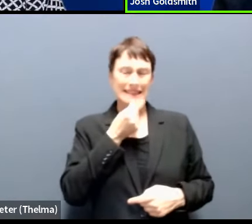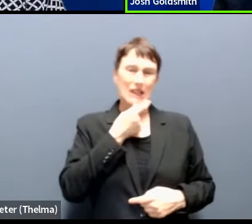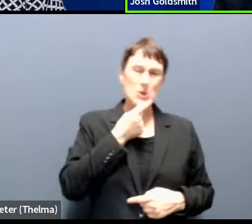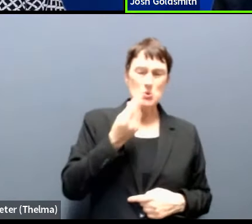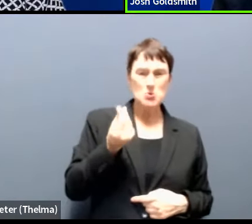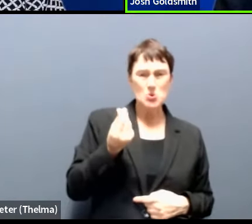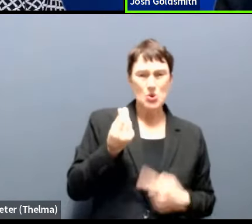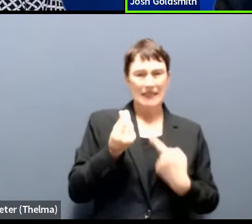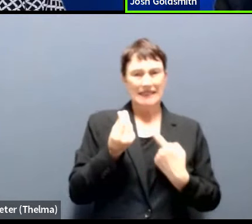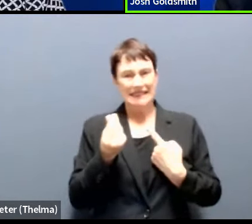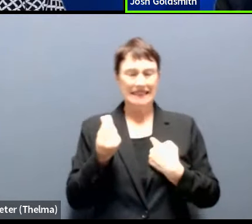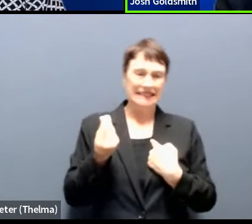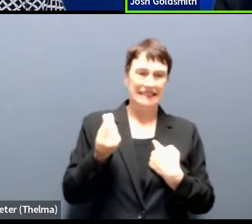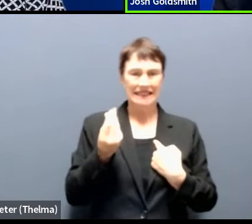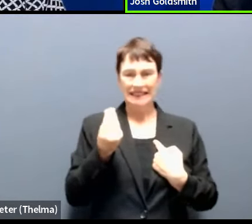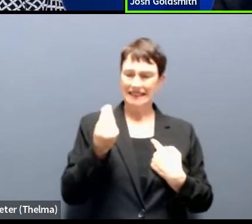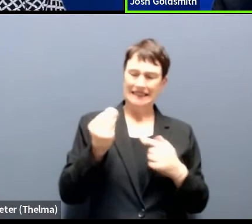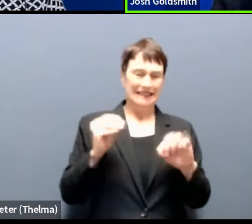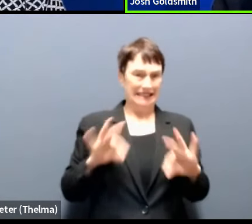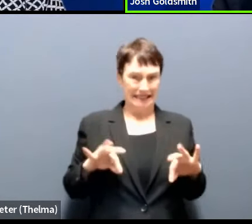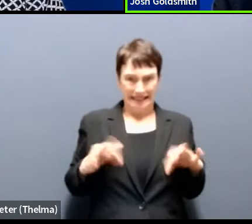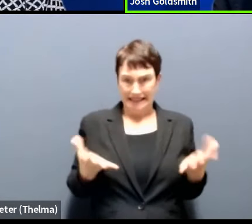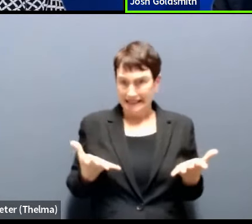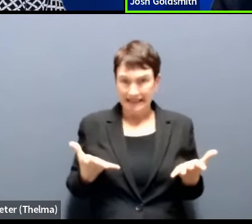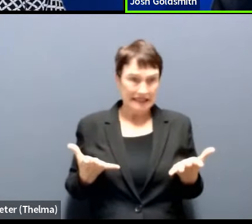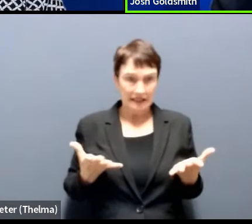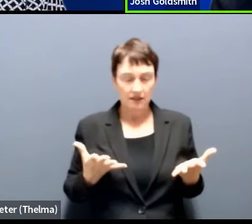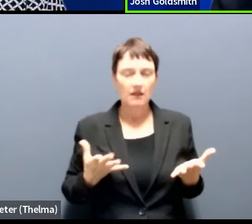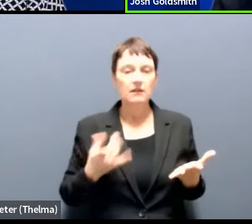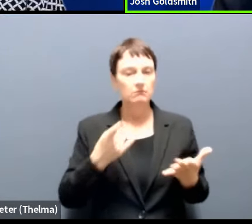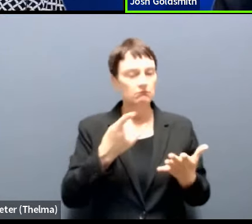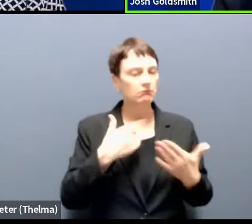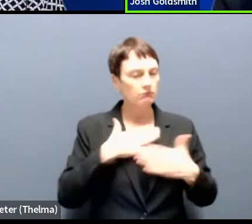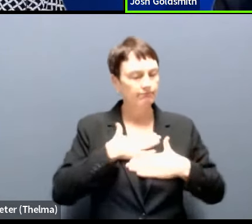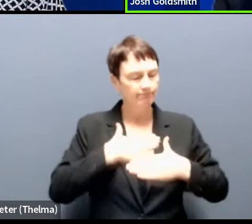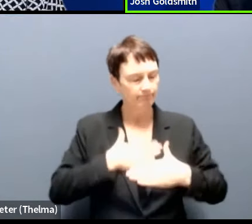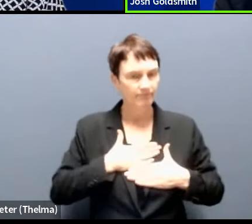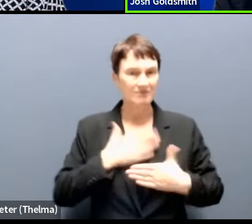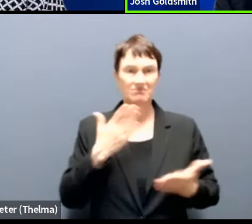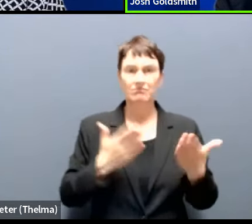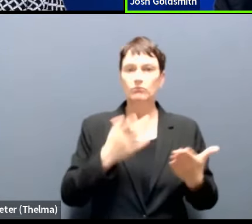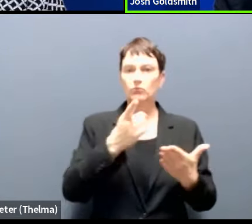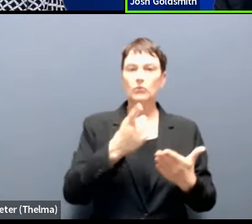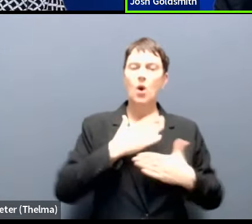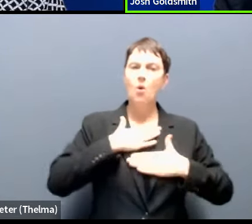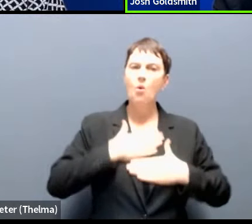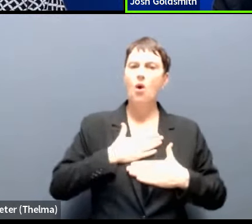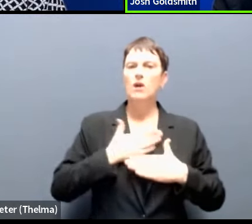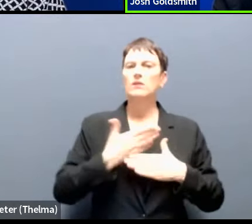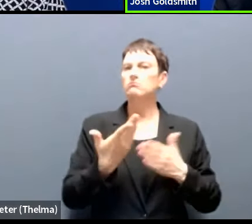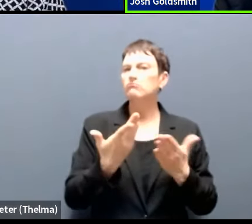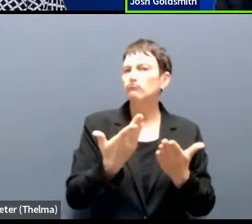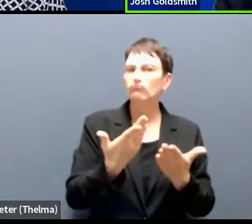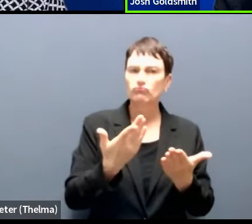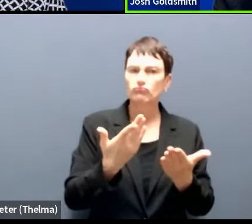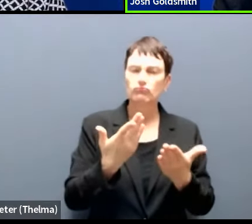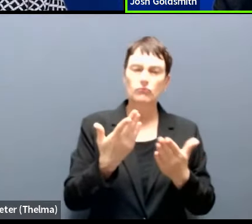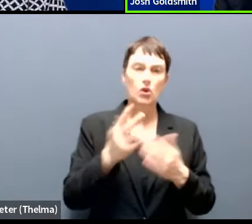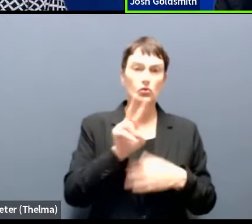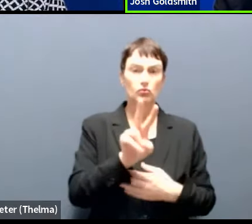interested has access. So if you'd like longer than the 24 hours access, you can just drop us an email, again,